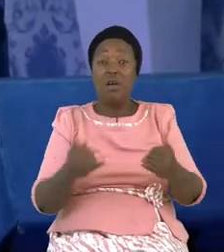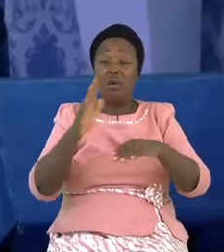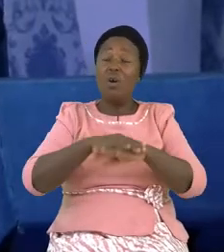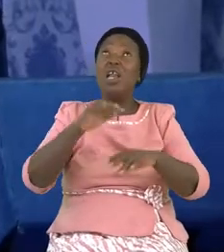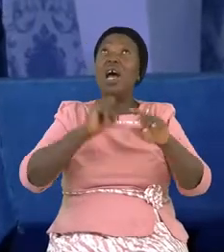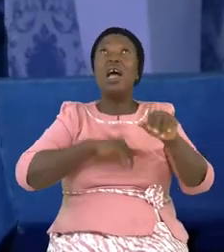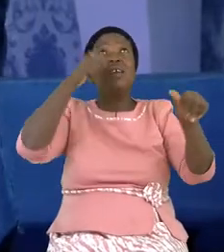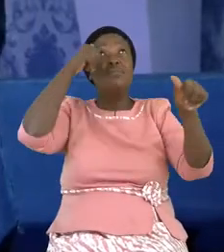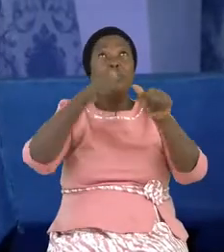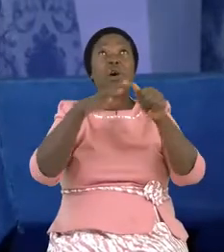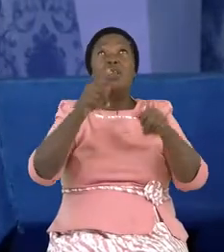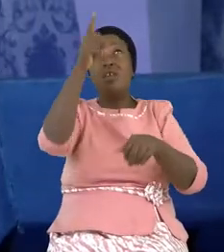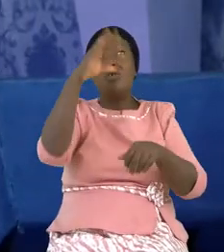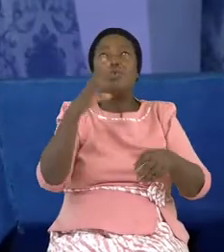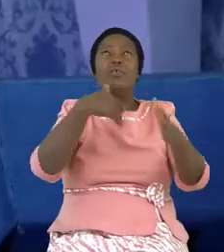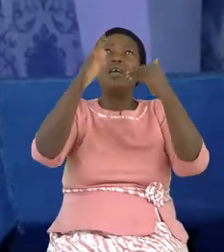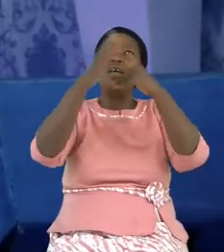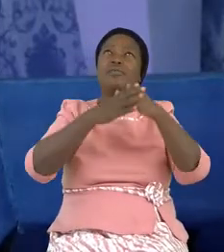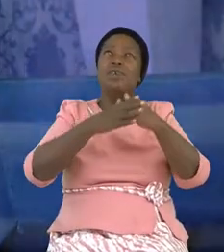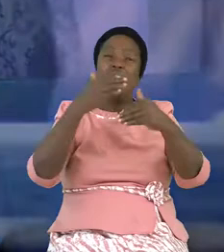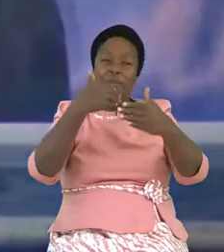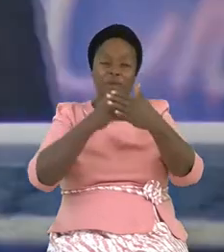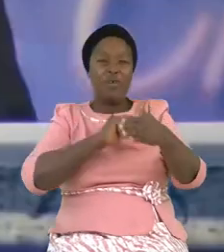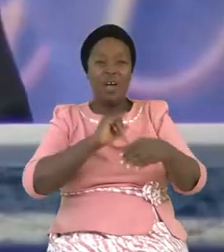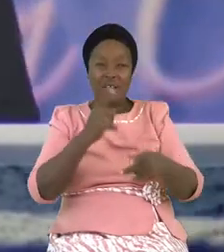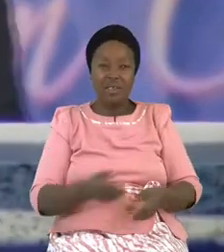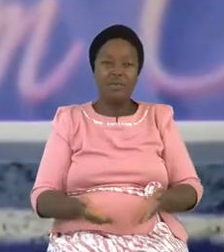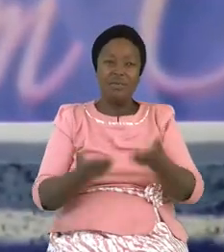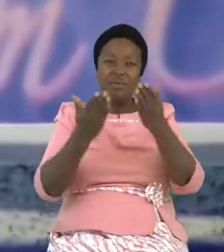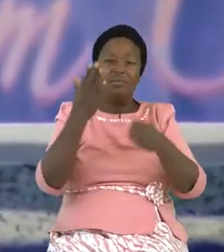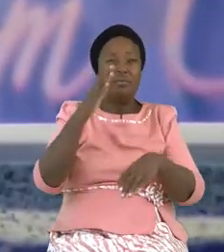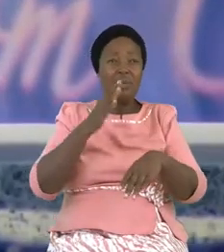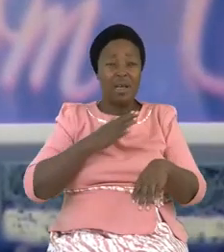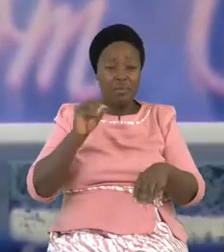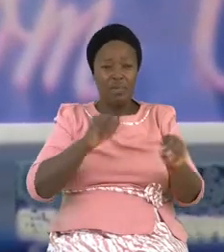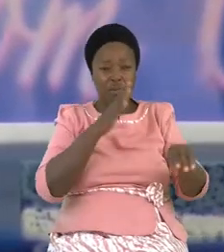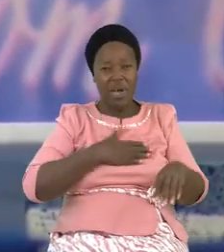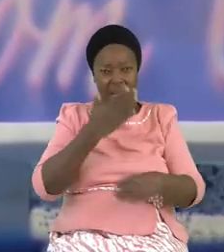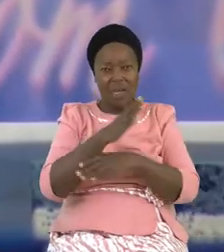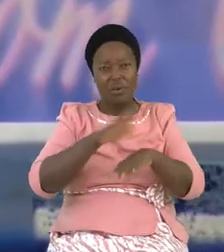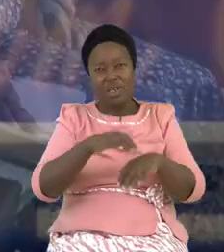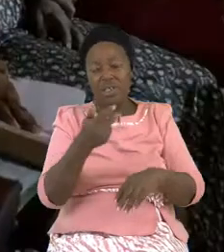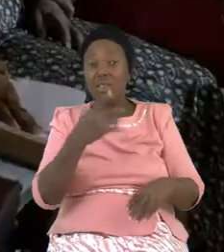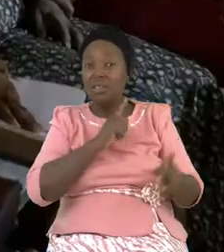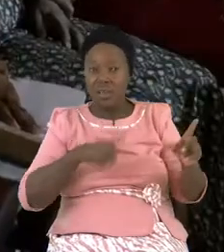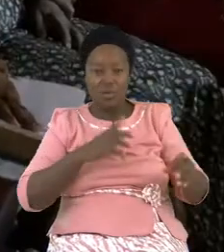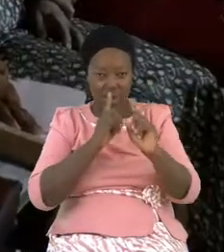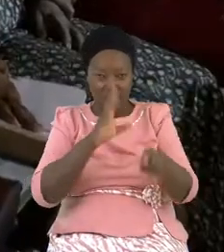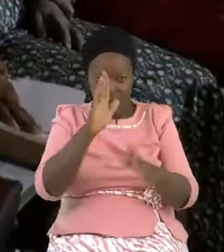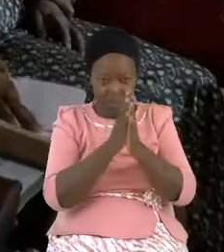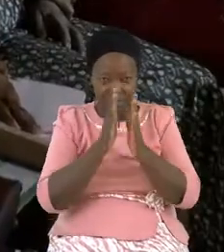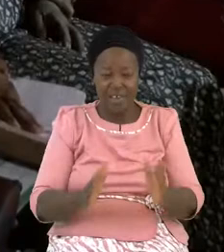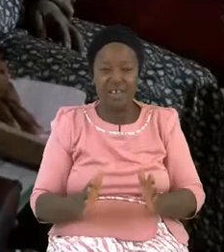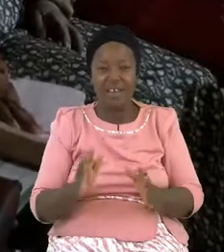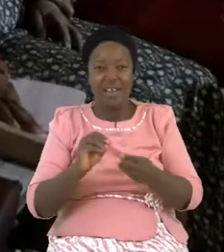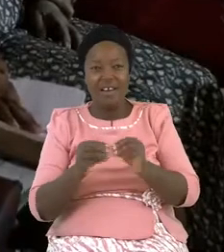the God of heaven before I put my hand on anything. The Lord will answer your prayer. Number three